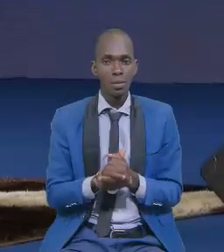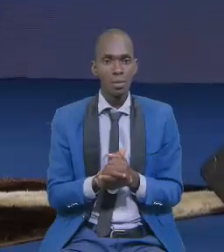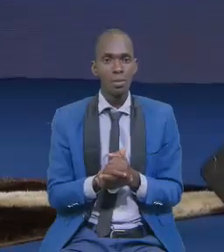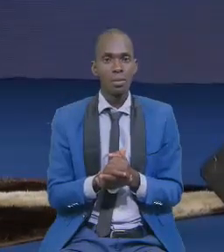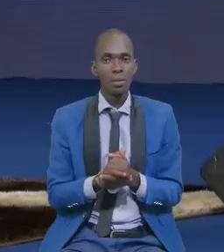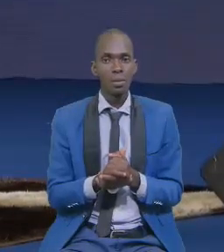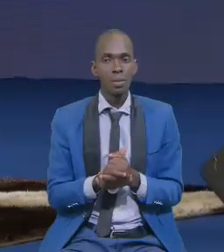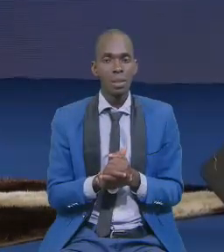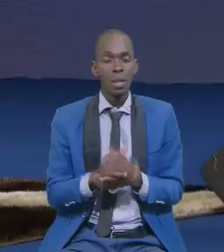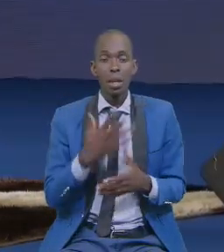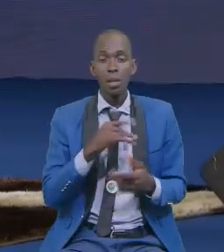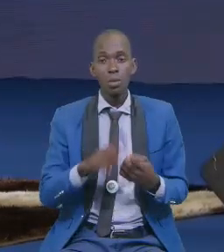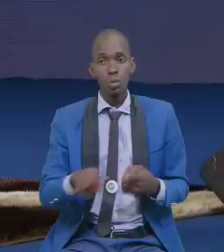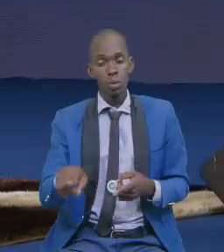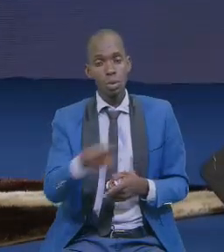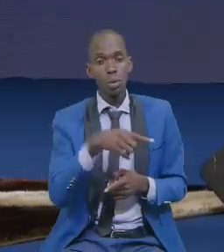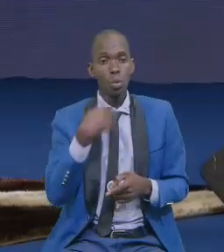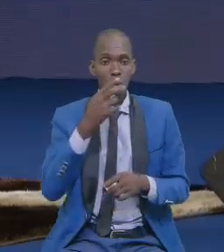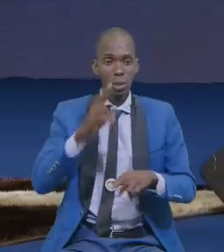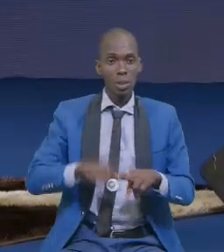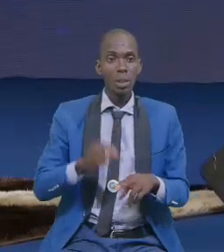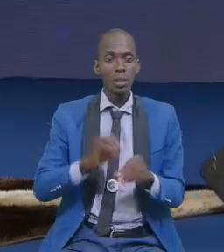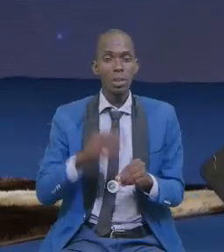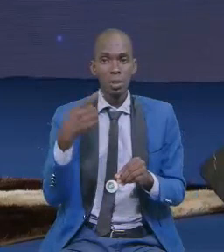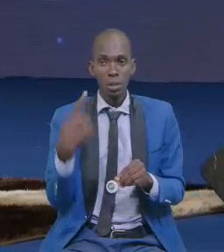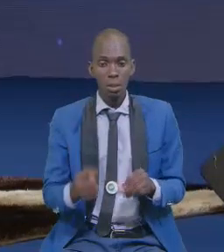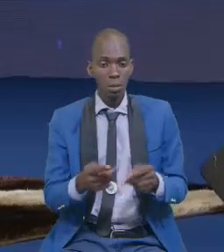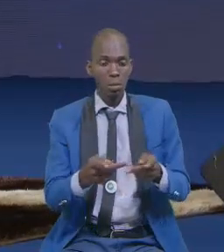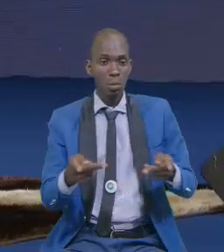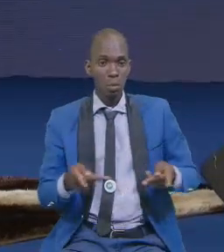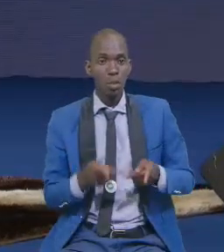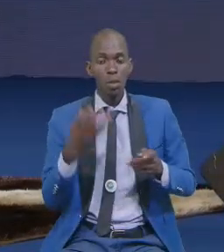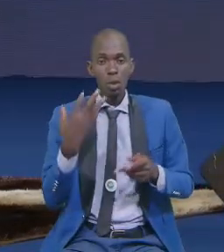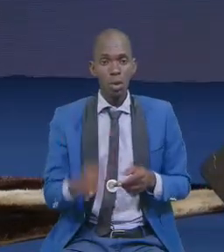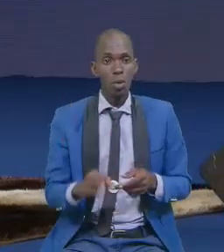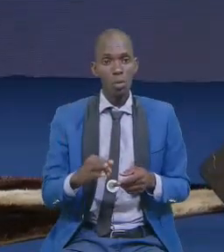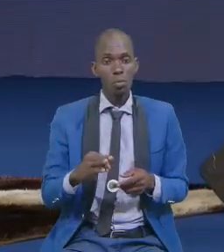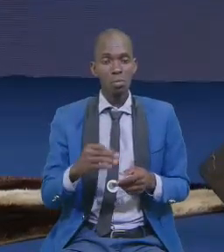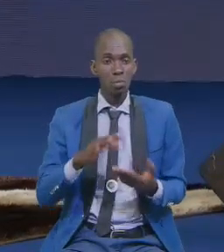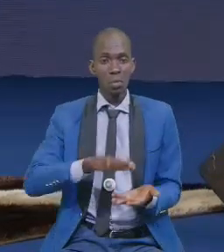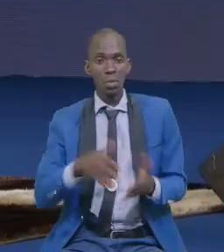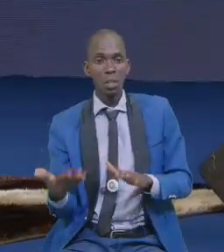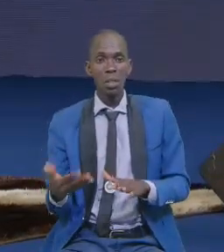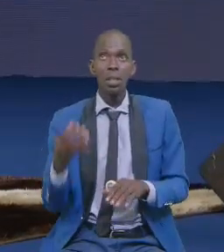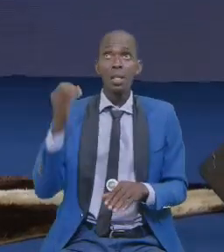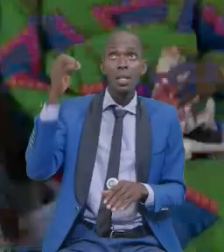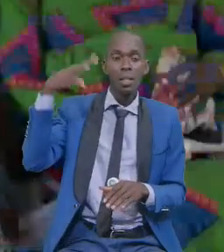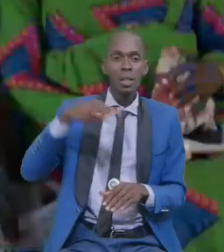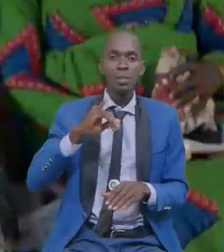And to them we sat in the region of the shadow of death, light is sprung